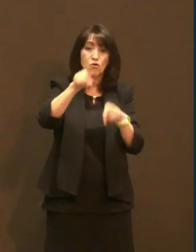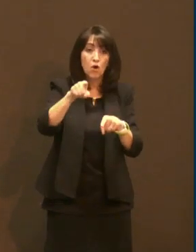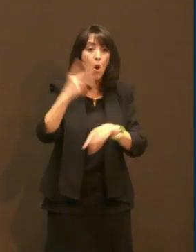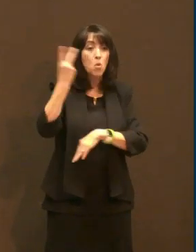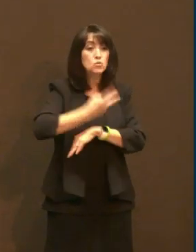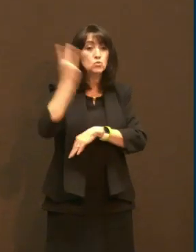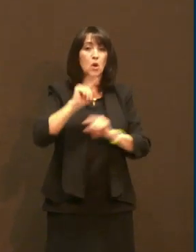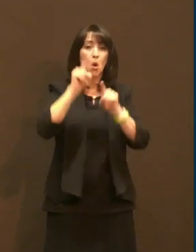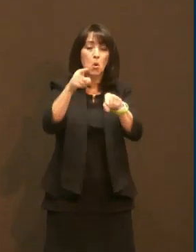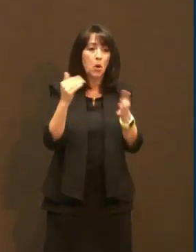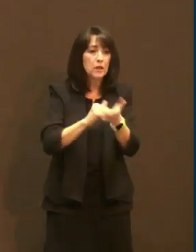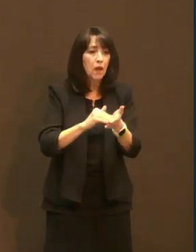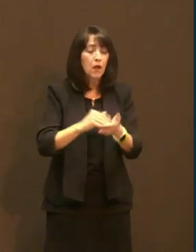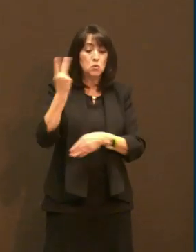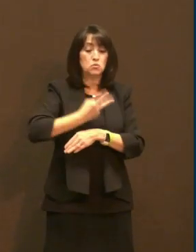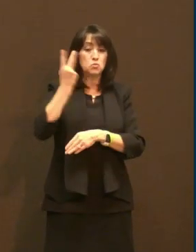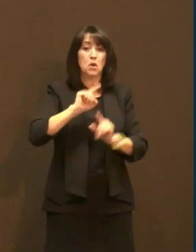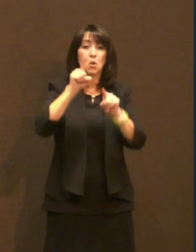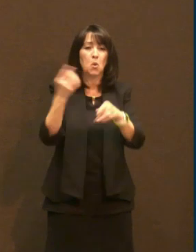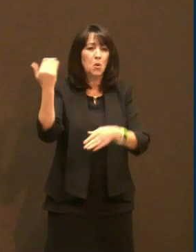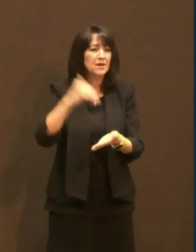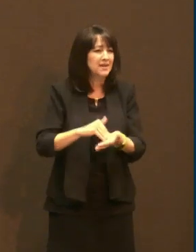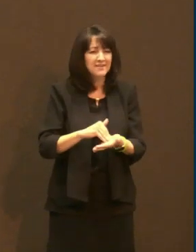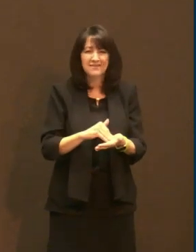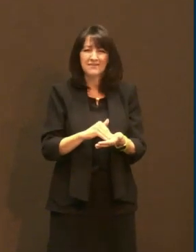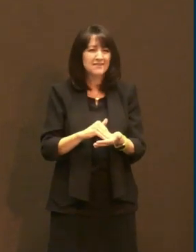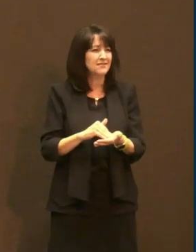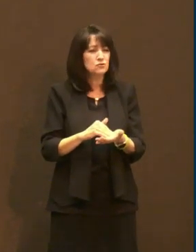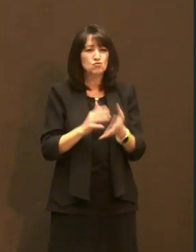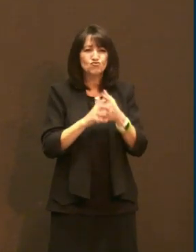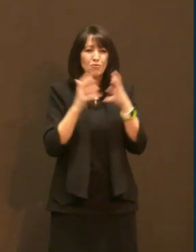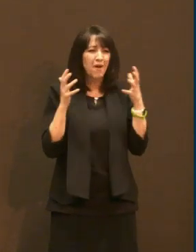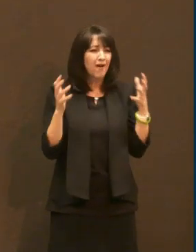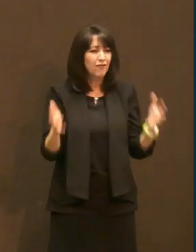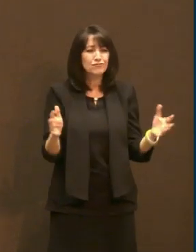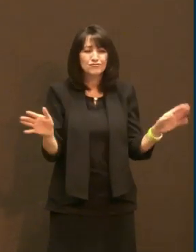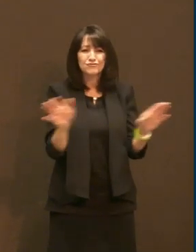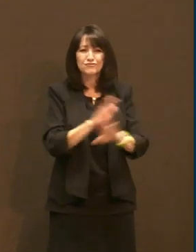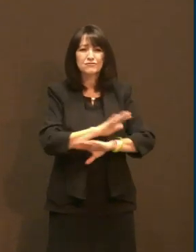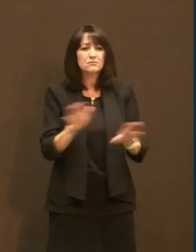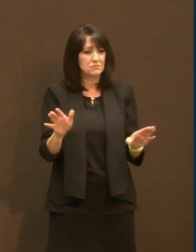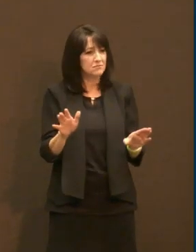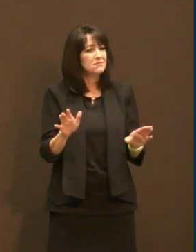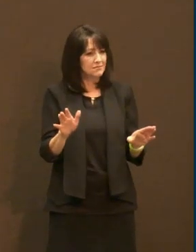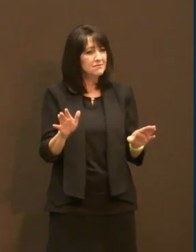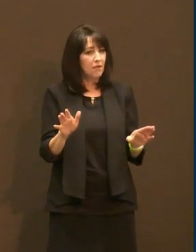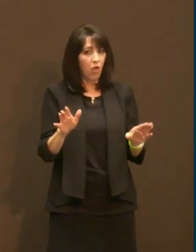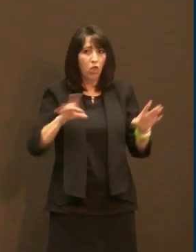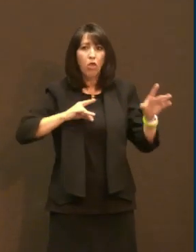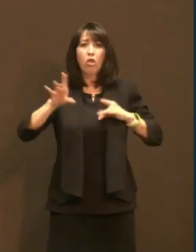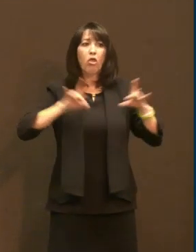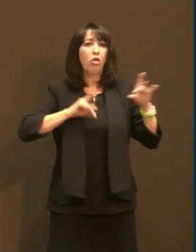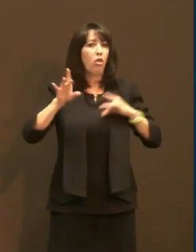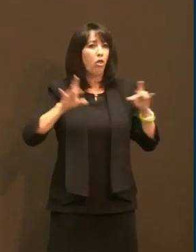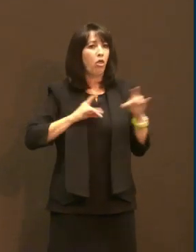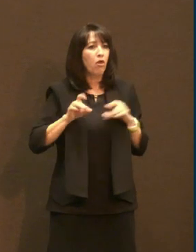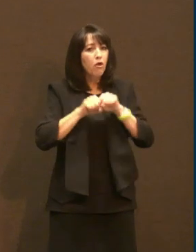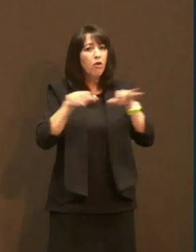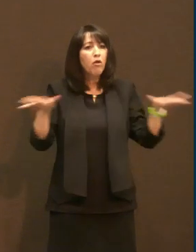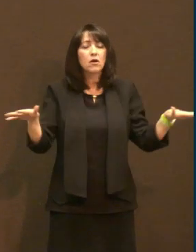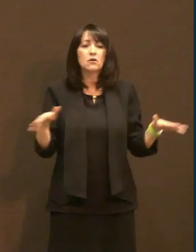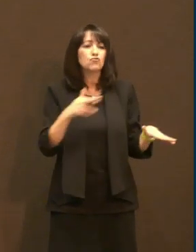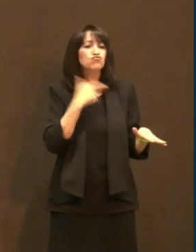to fill up the car, just try to do half of what you would normally do and to stay at home other than that.